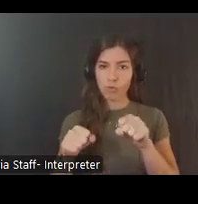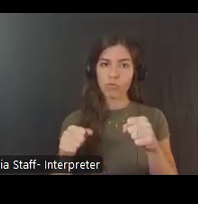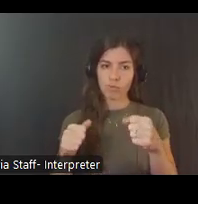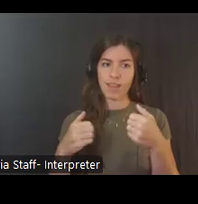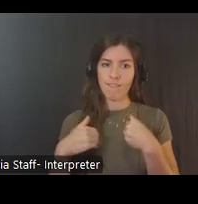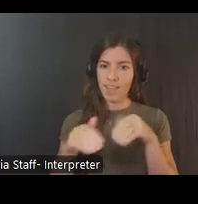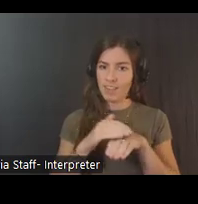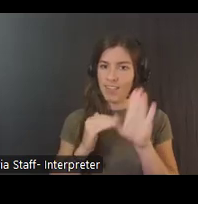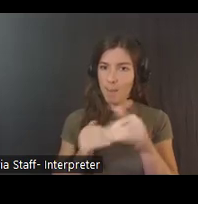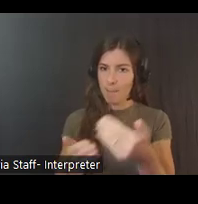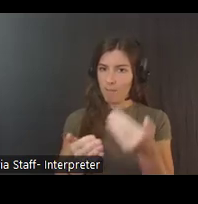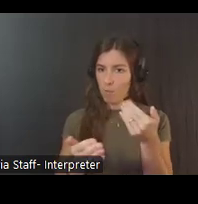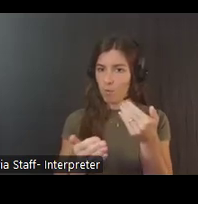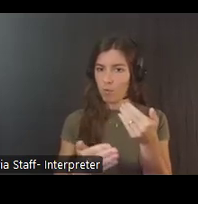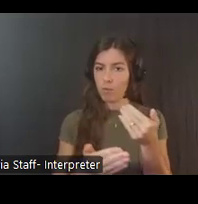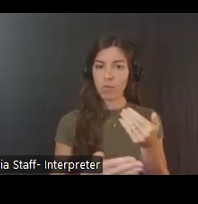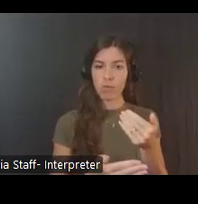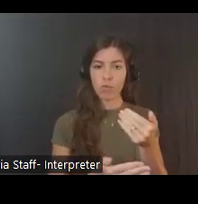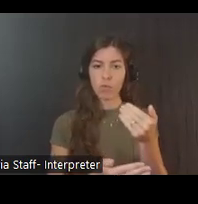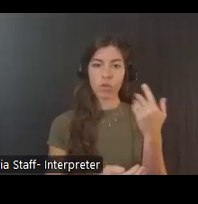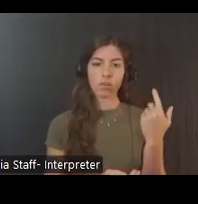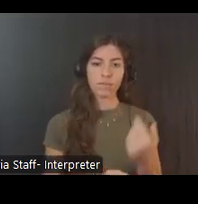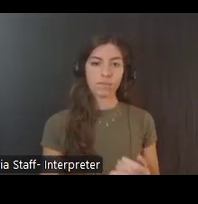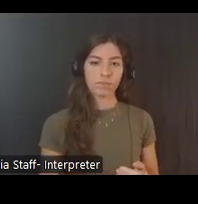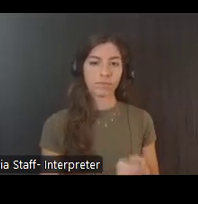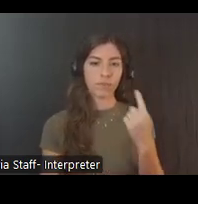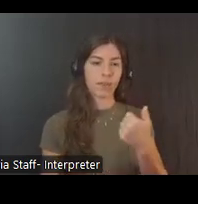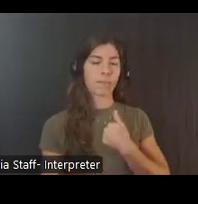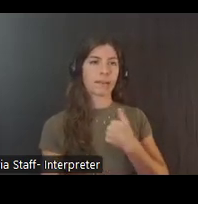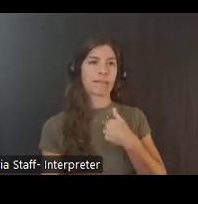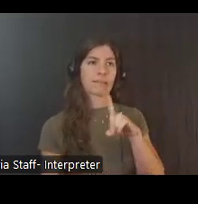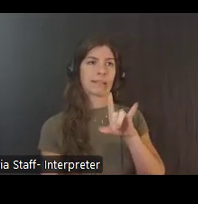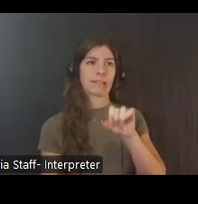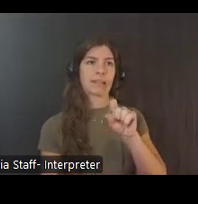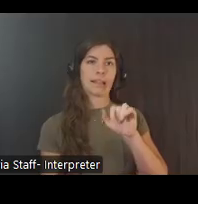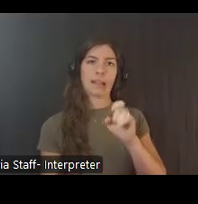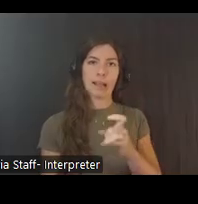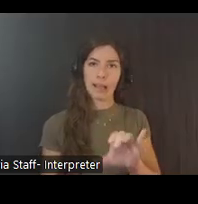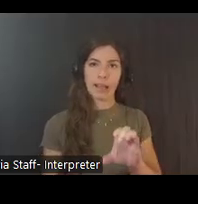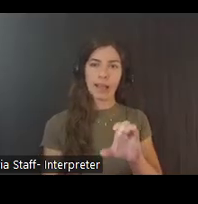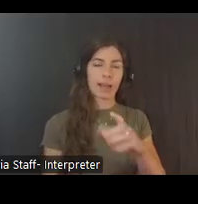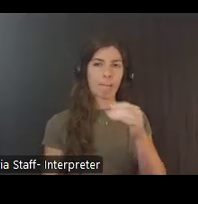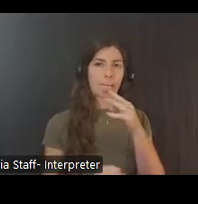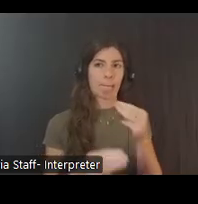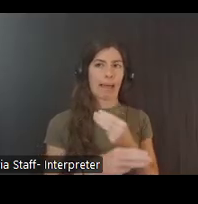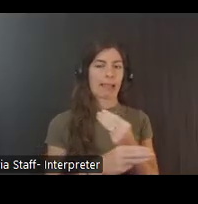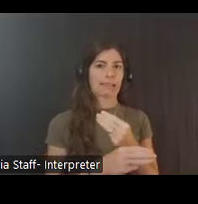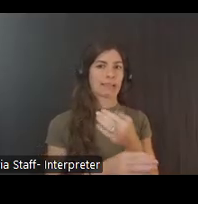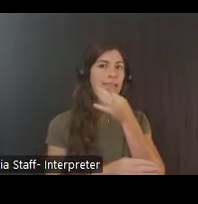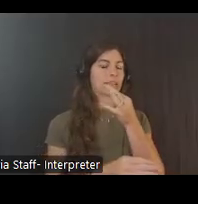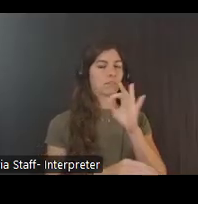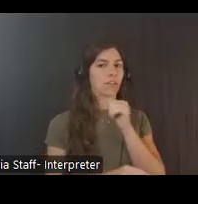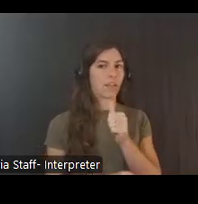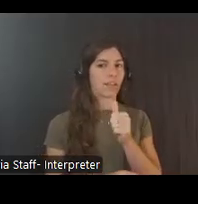access to that before. Or being a dyslexic who failed at math, I kind of am a data wonk. So I do like having